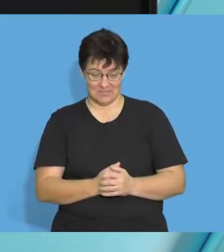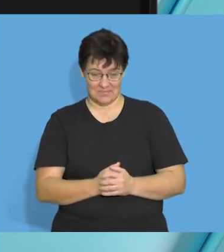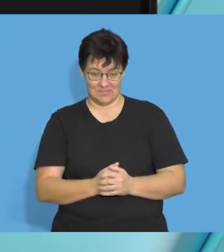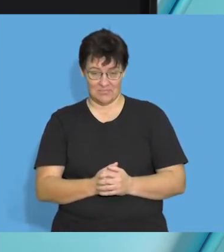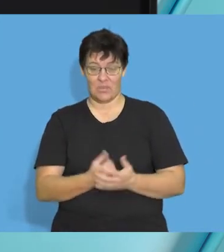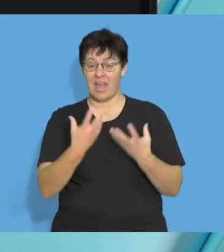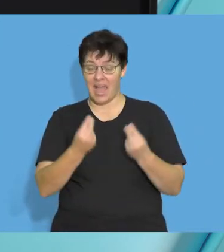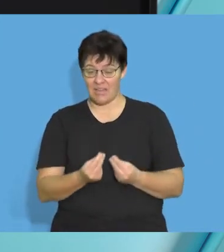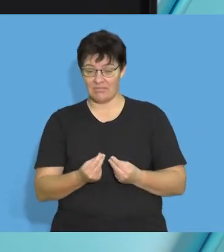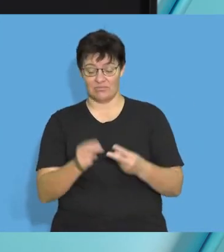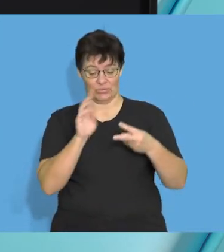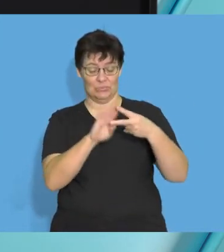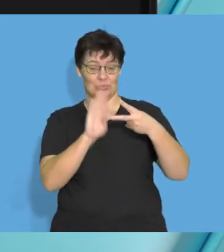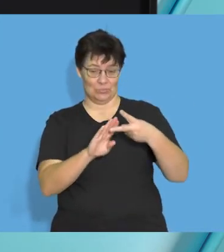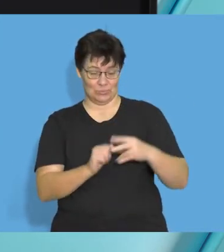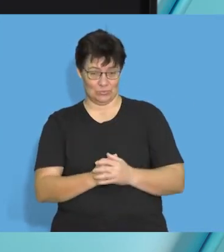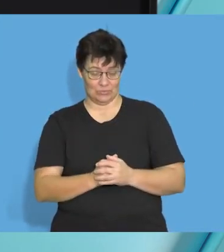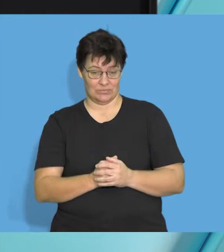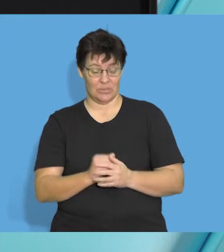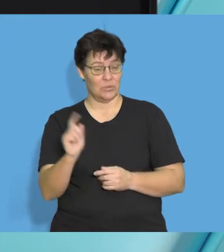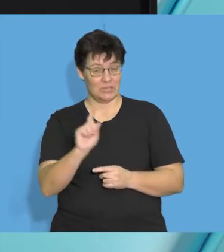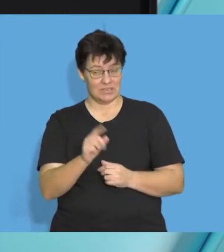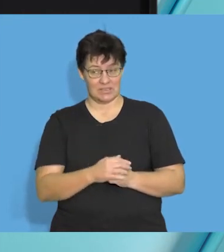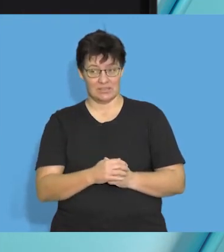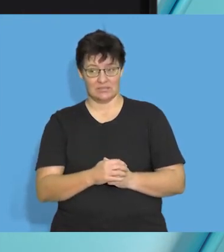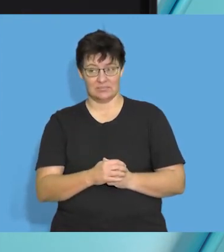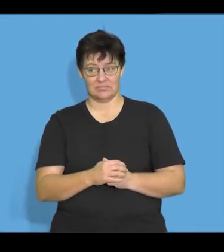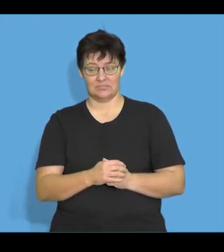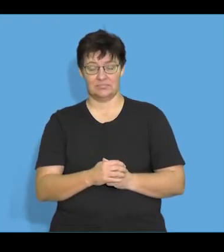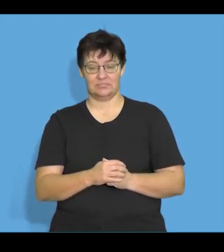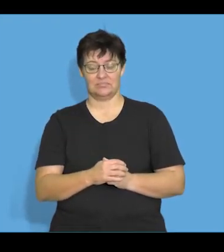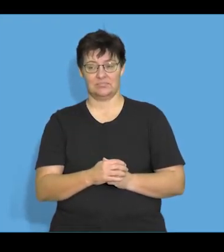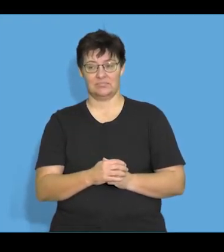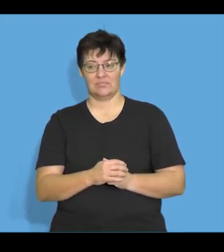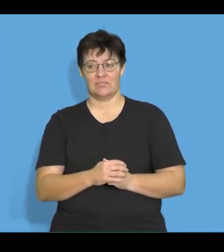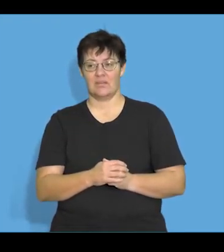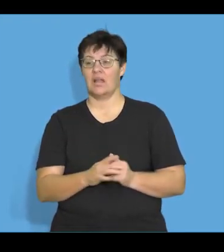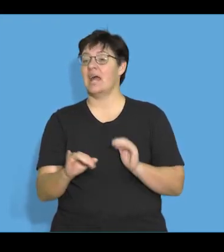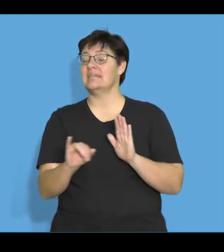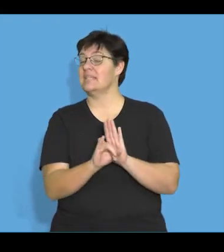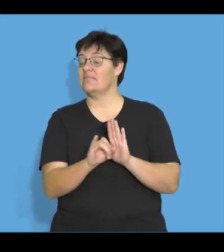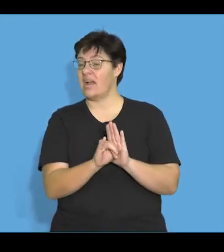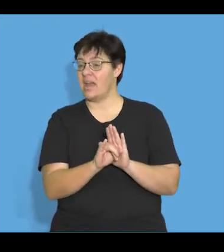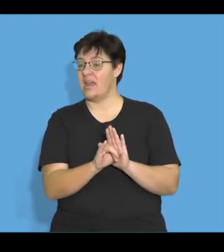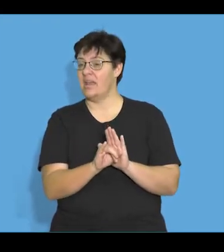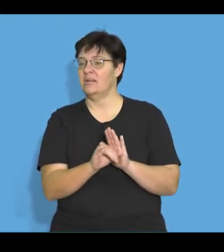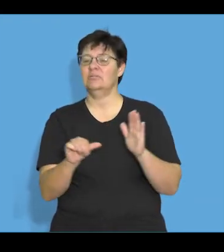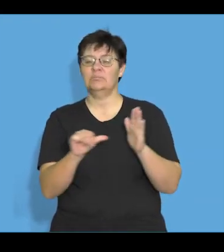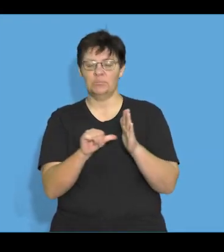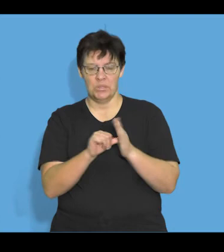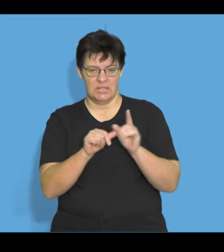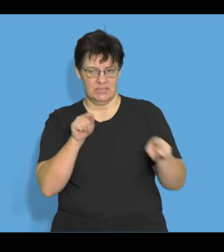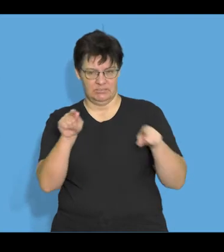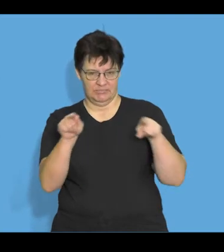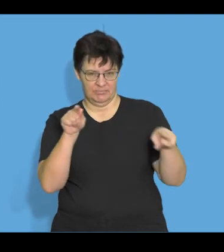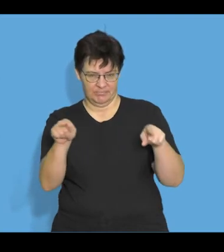we have two stock systems, namely, let's go through them again and identify the key